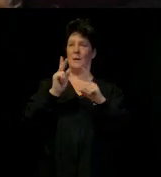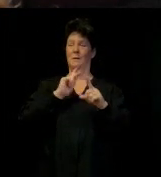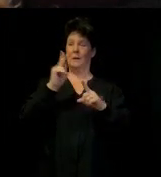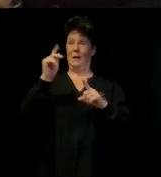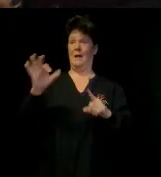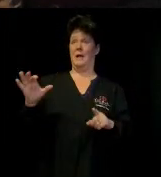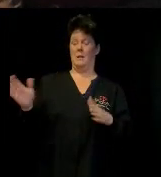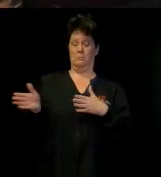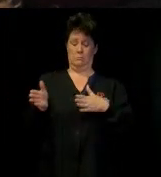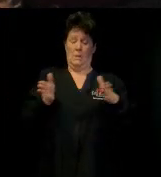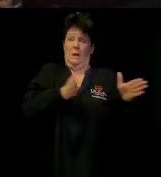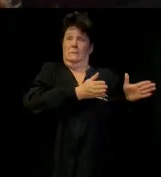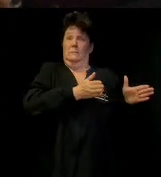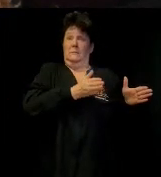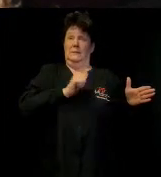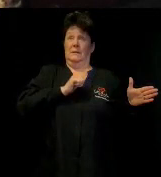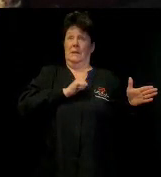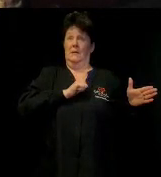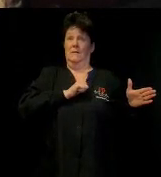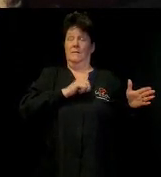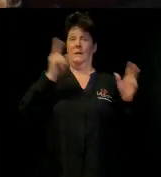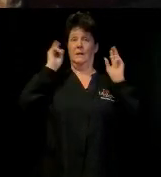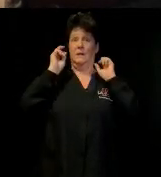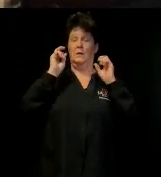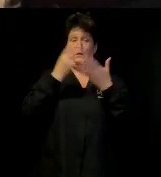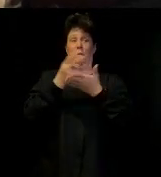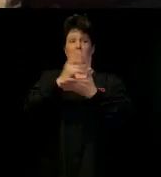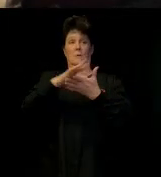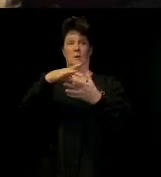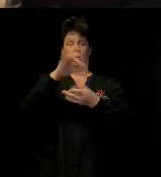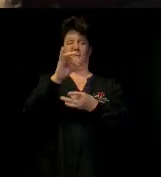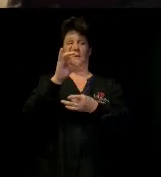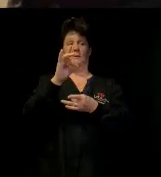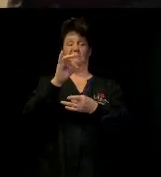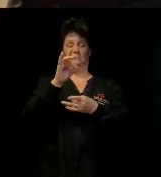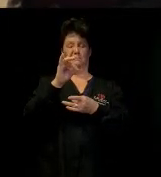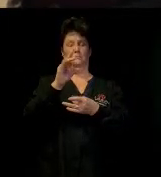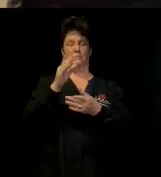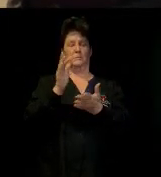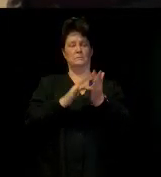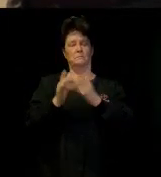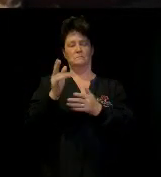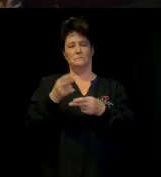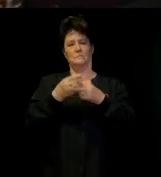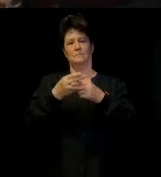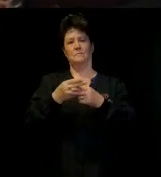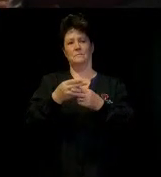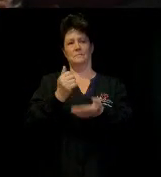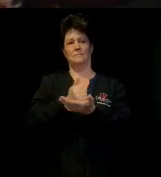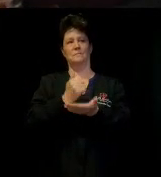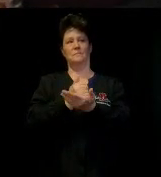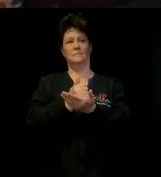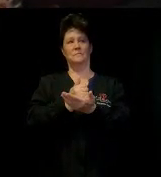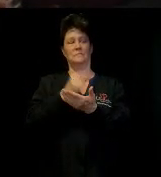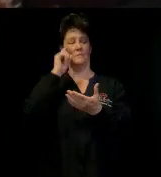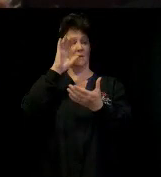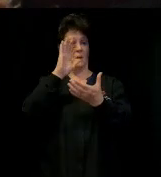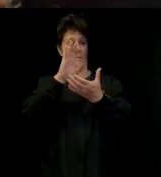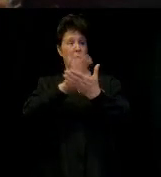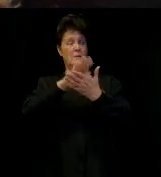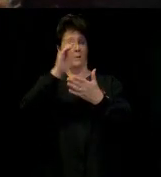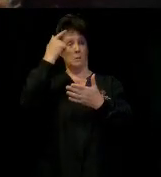have your way. In Jesus' name, amen. So tonight, I've entitled this message, The Believer's